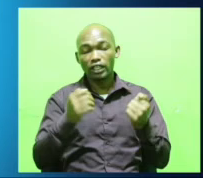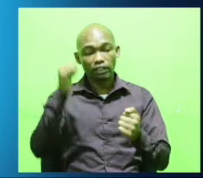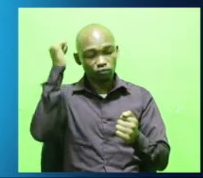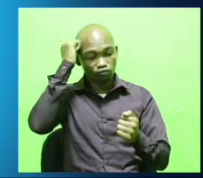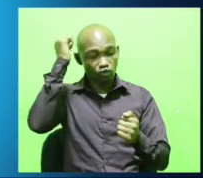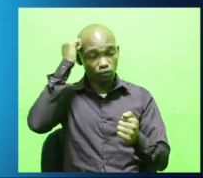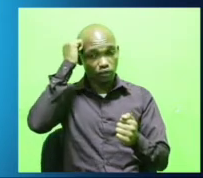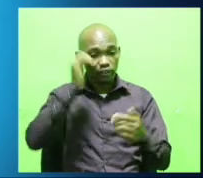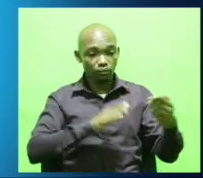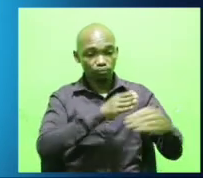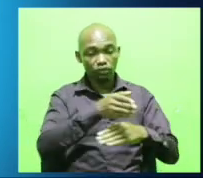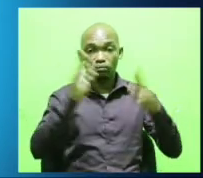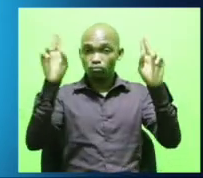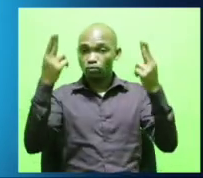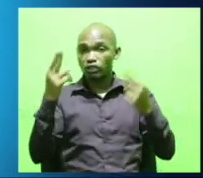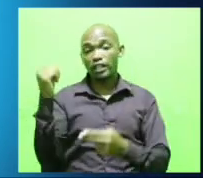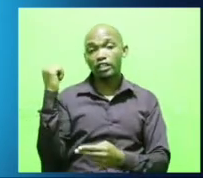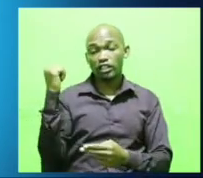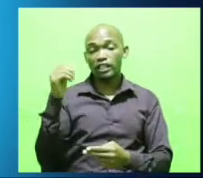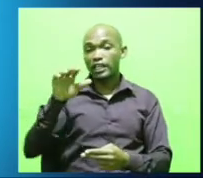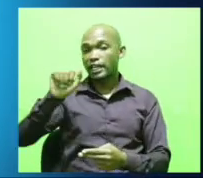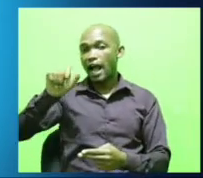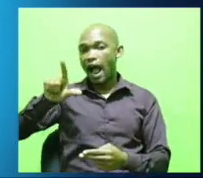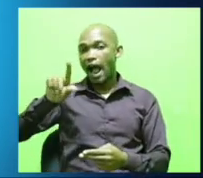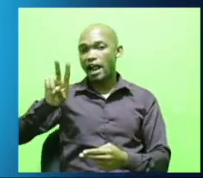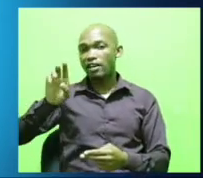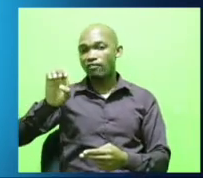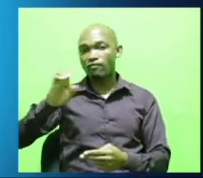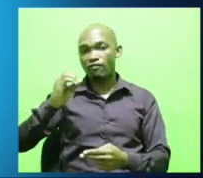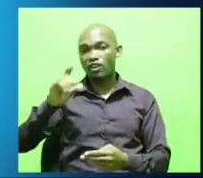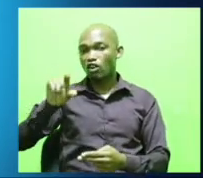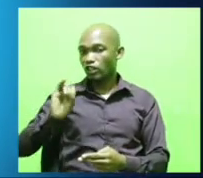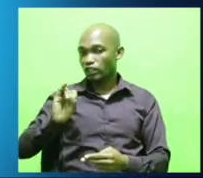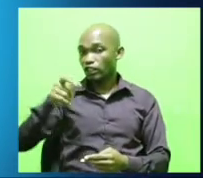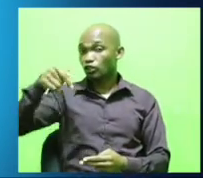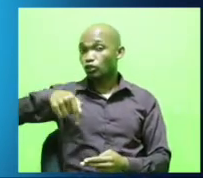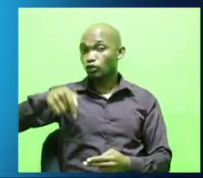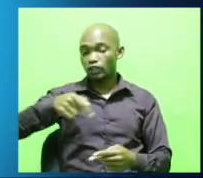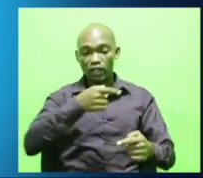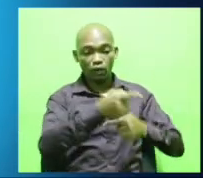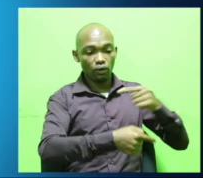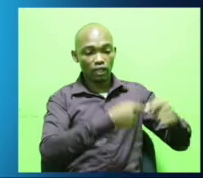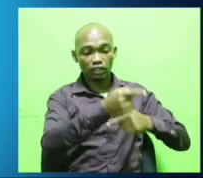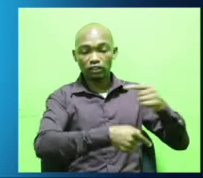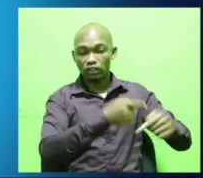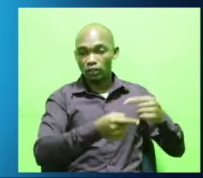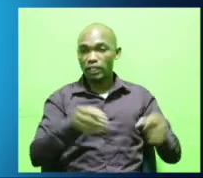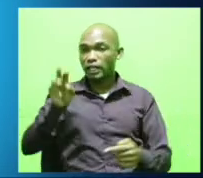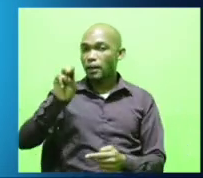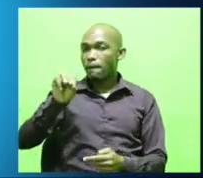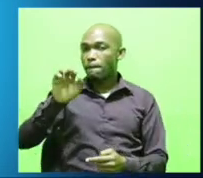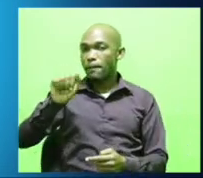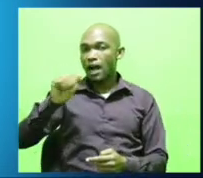started looking at the structure and functions of the alveoli. Today we will continue with